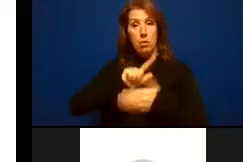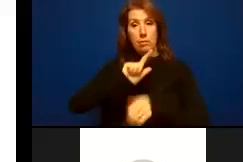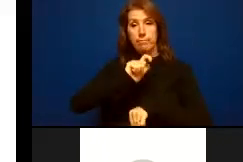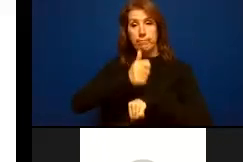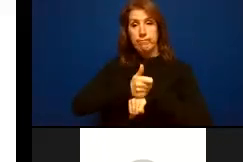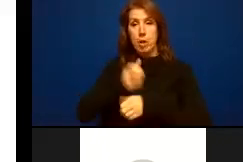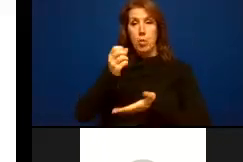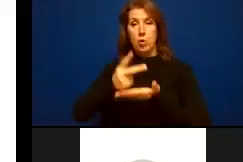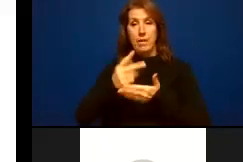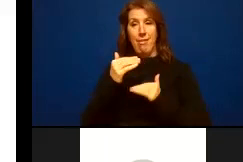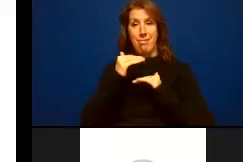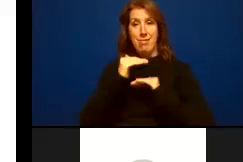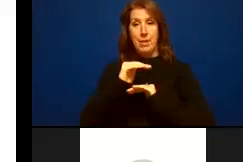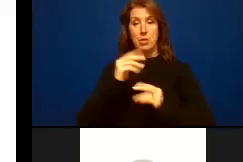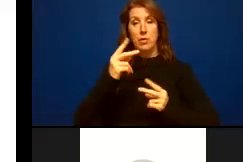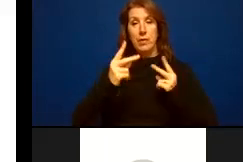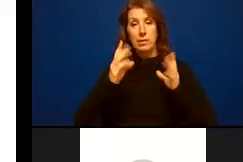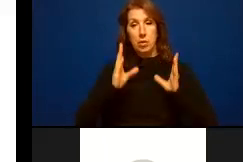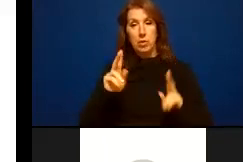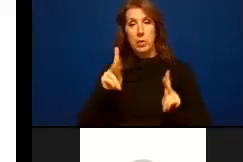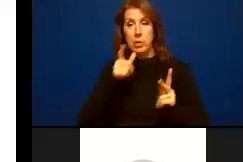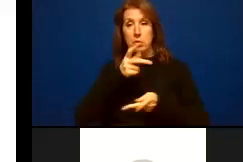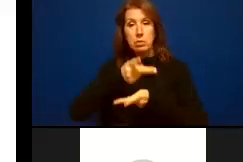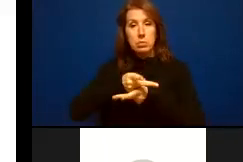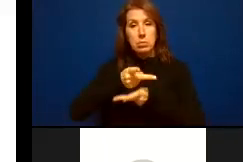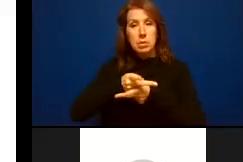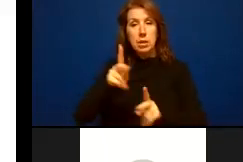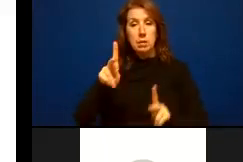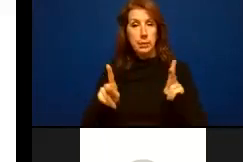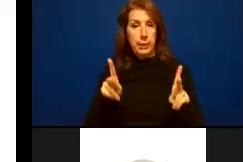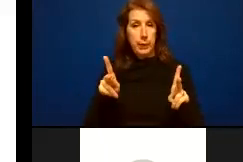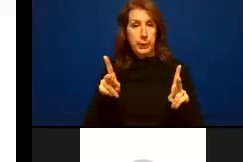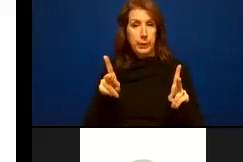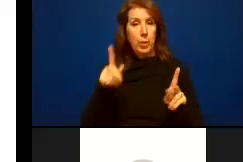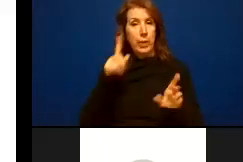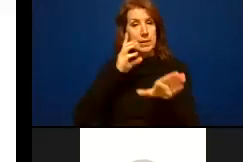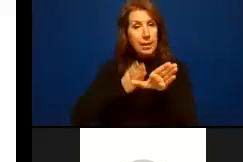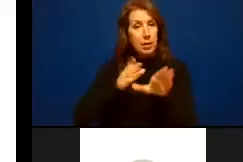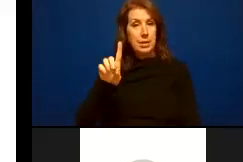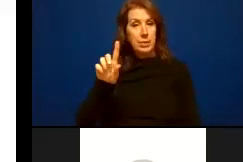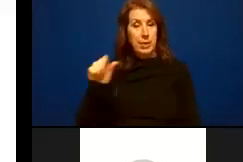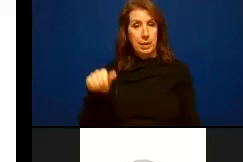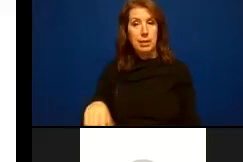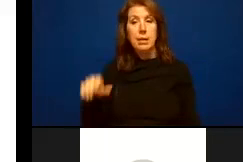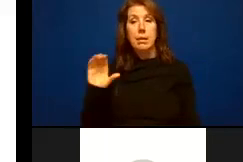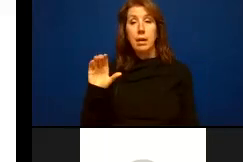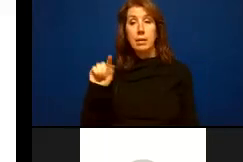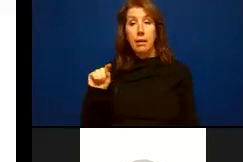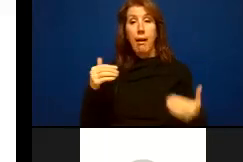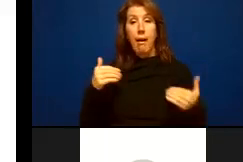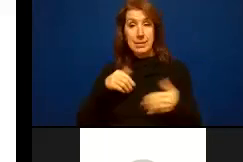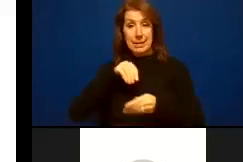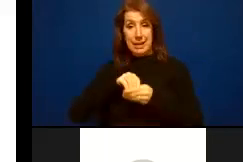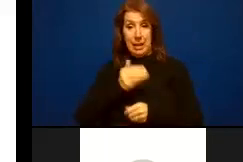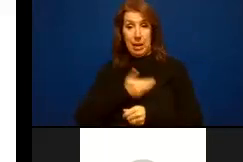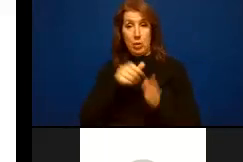on visitors to facilities that treat persons with psychiatric disabilities. Connecticut has in our state